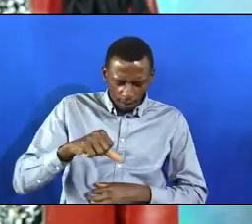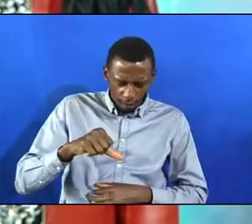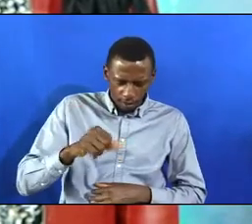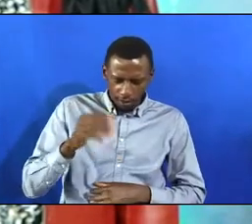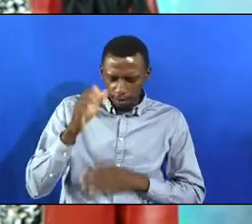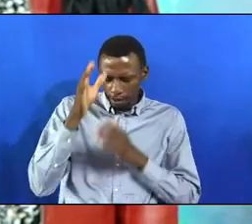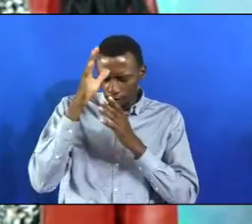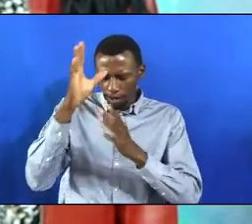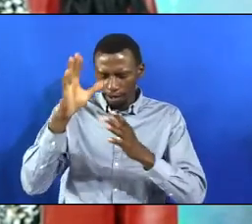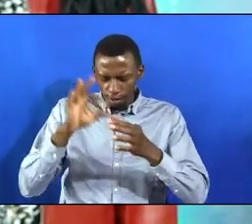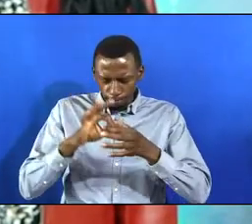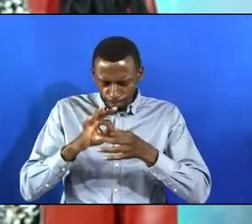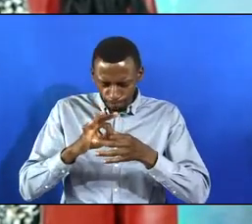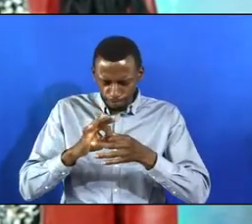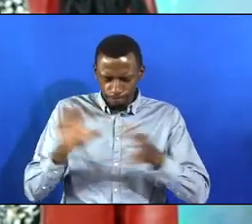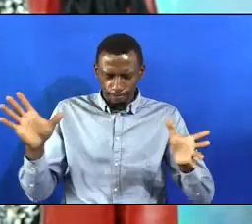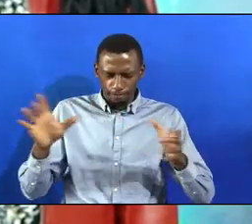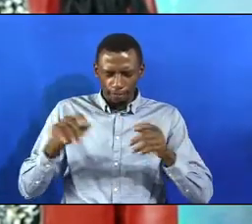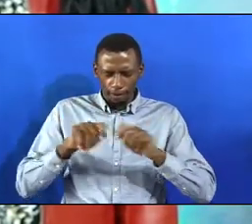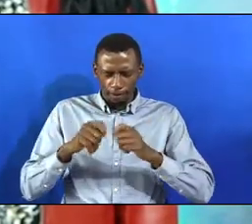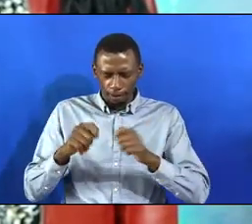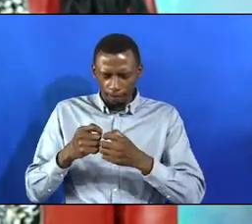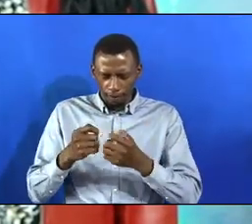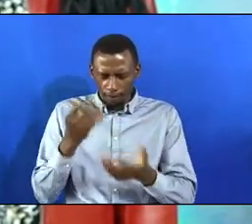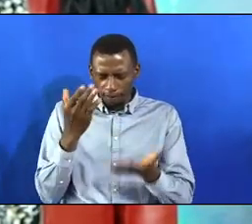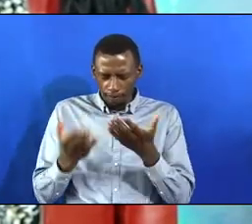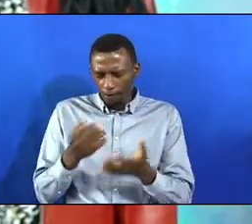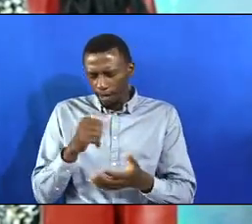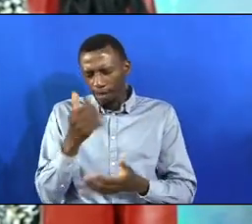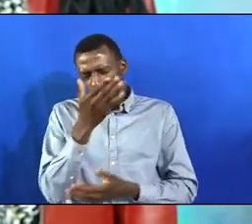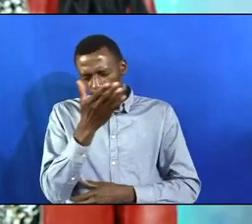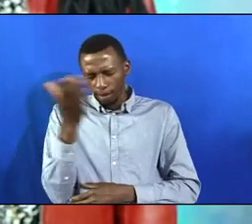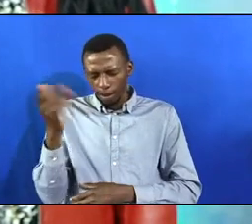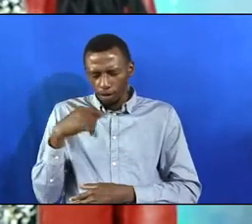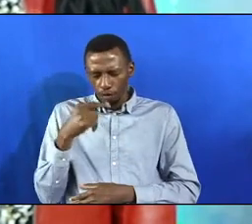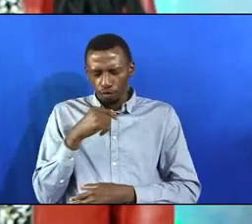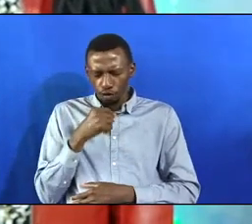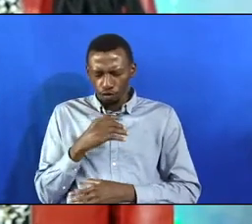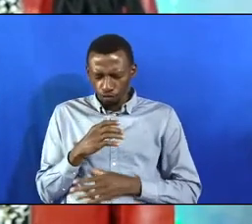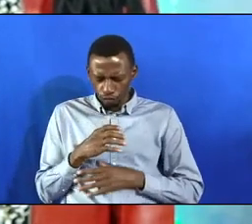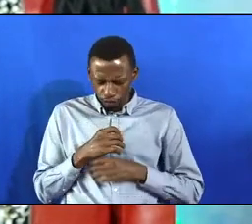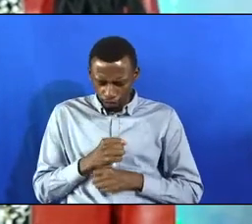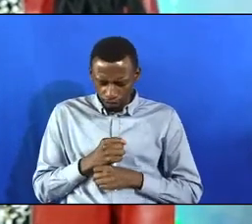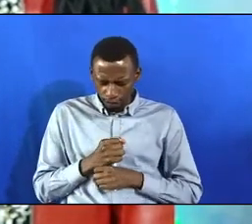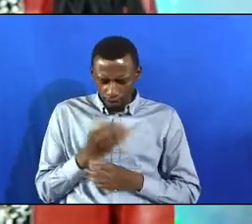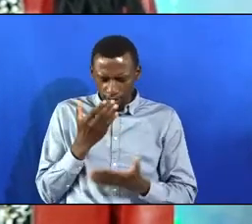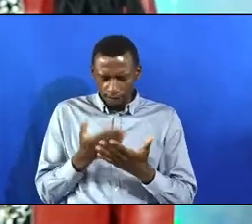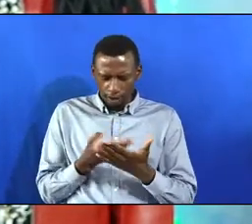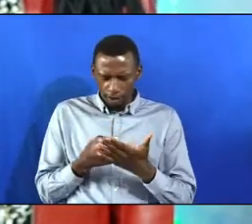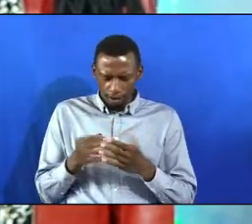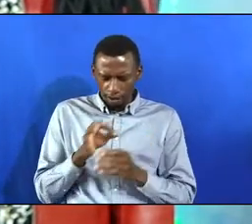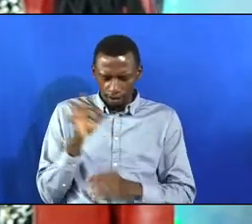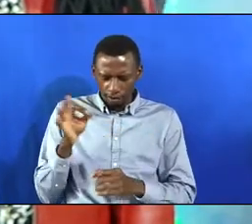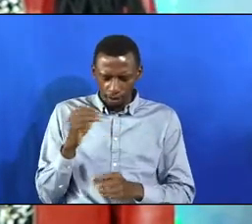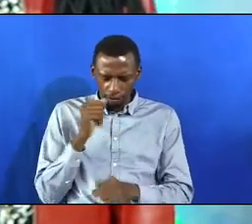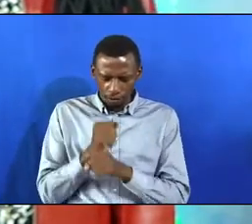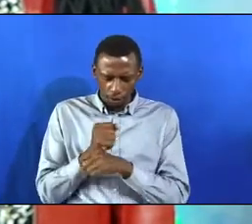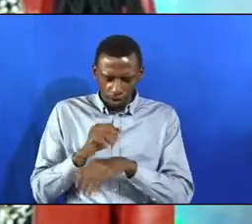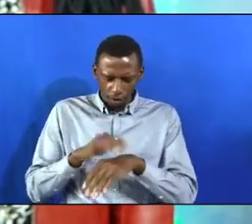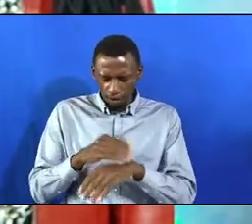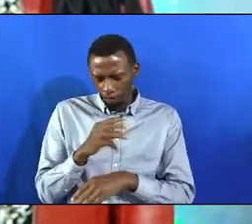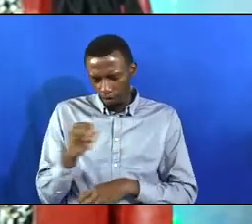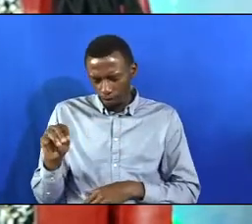chains. There could be others who did not gather courage. May the Spirit continually work on them. The online viewers,